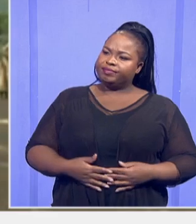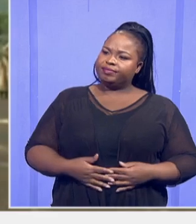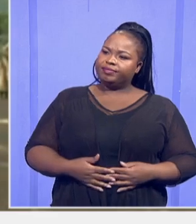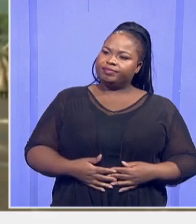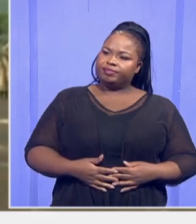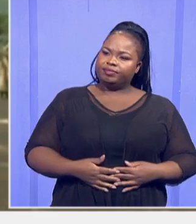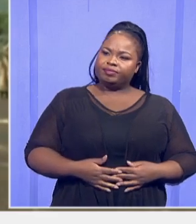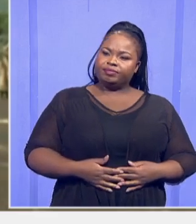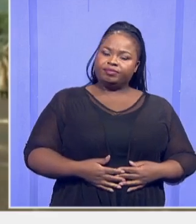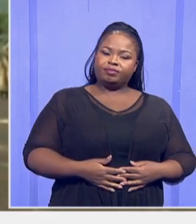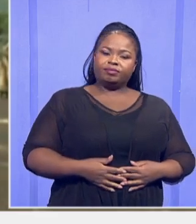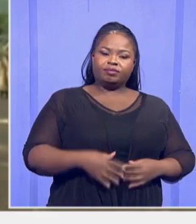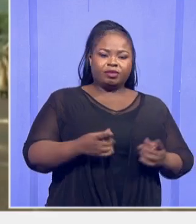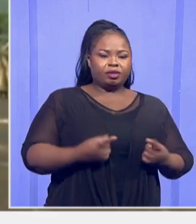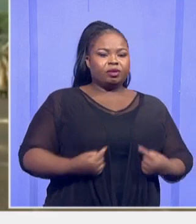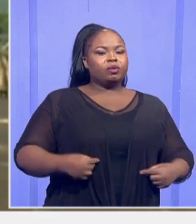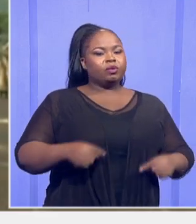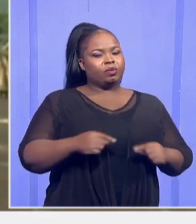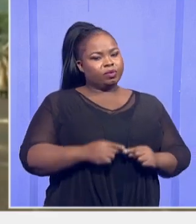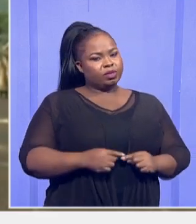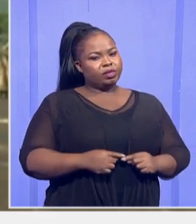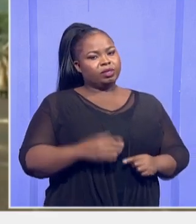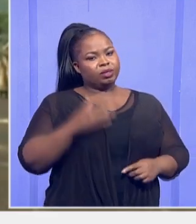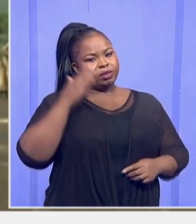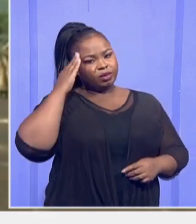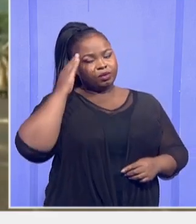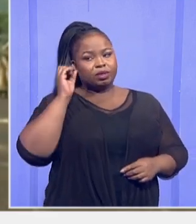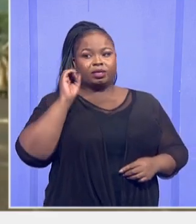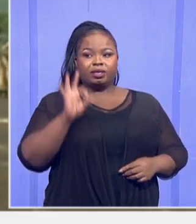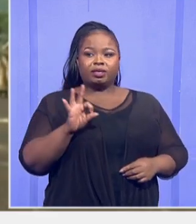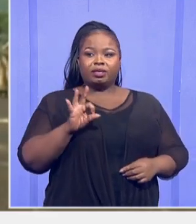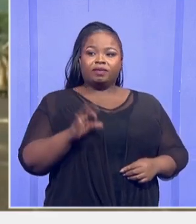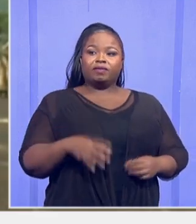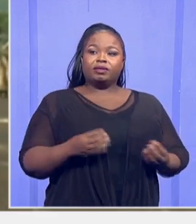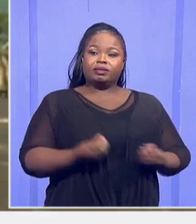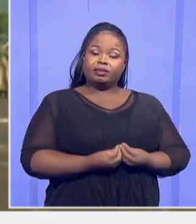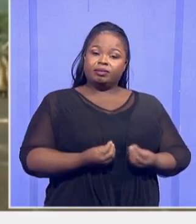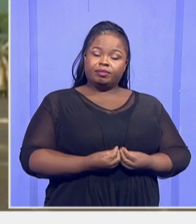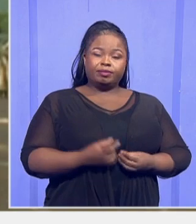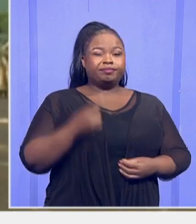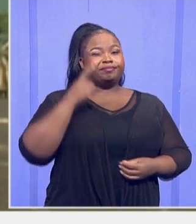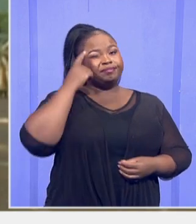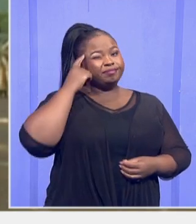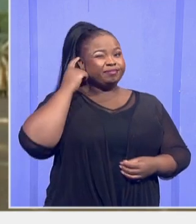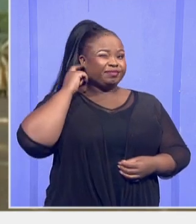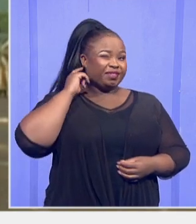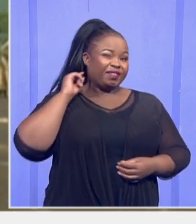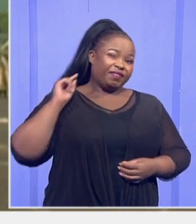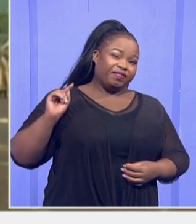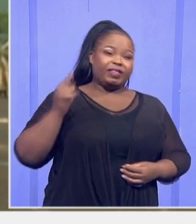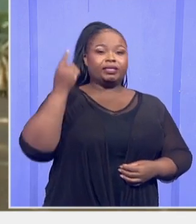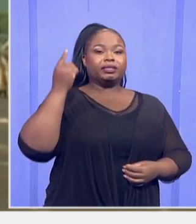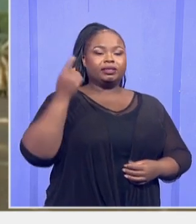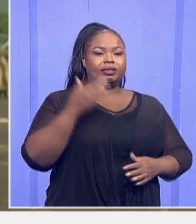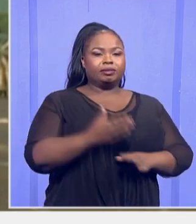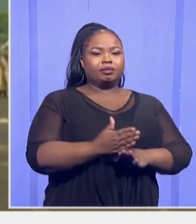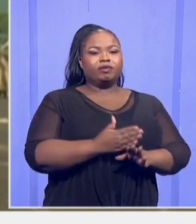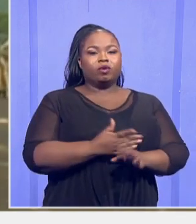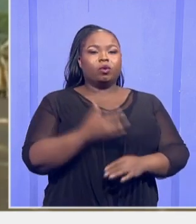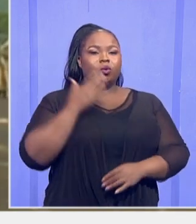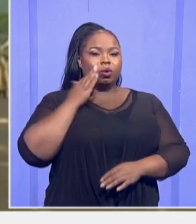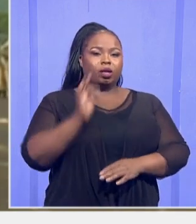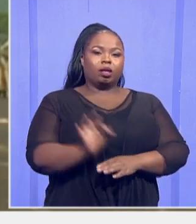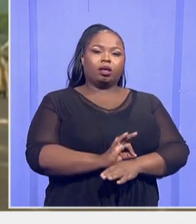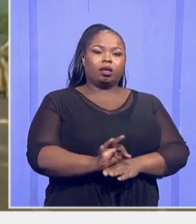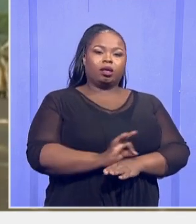We must be upfront. If there's anything that was first considered upon conceptualizing the